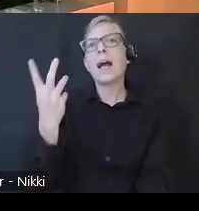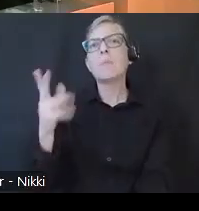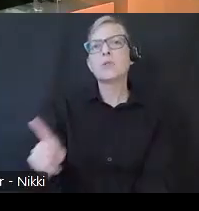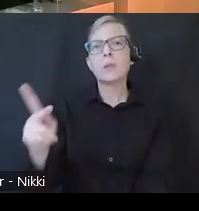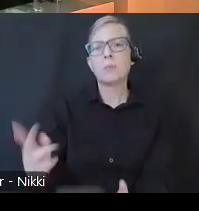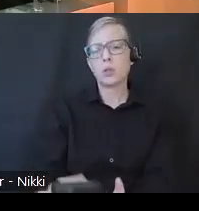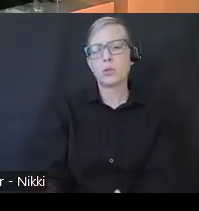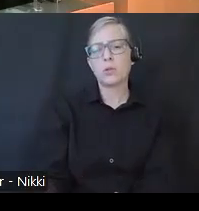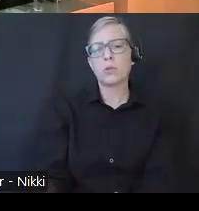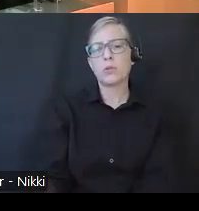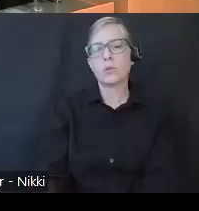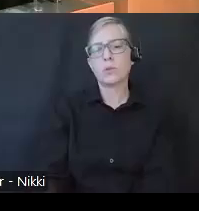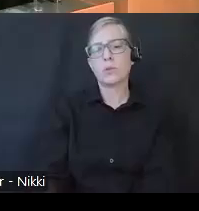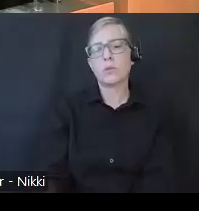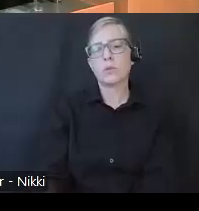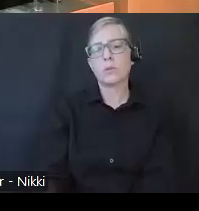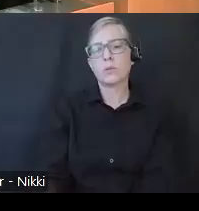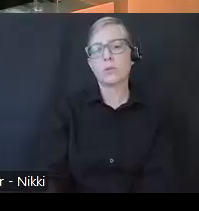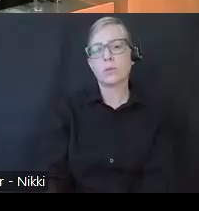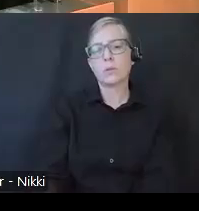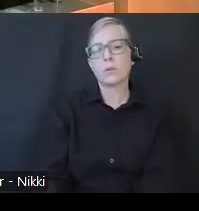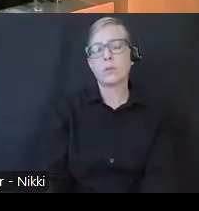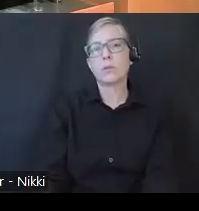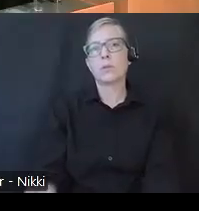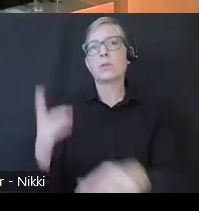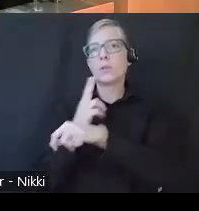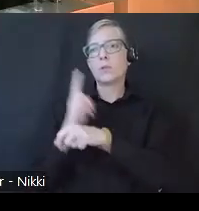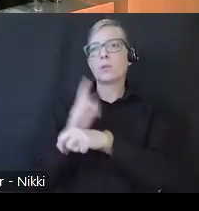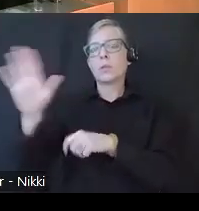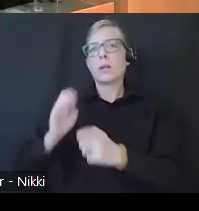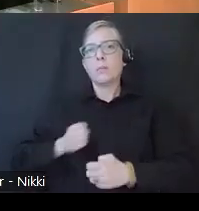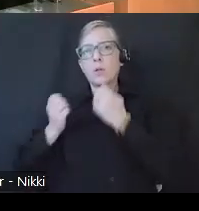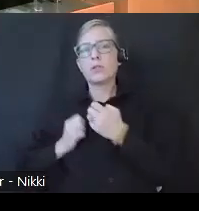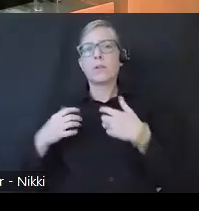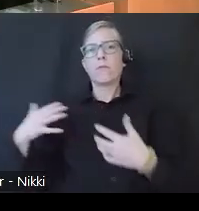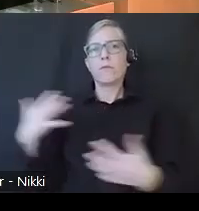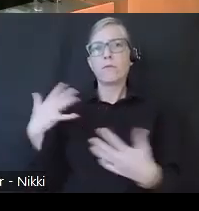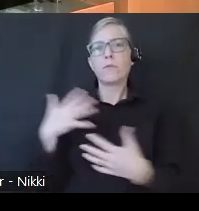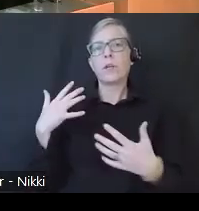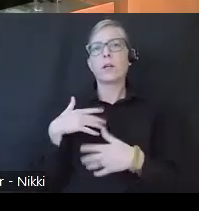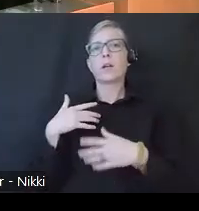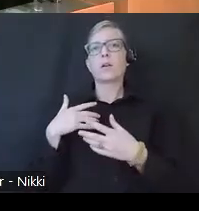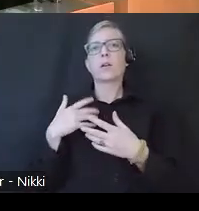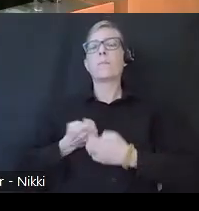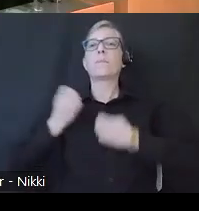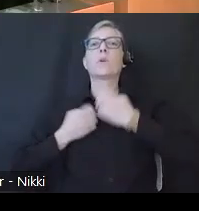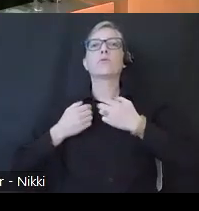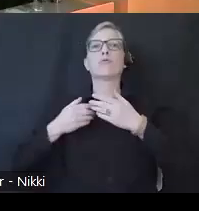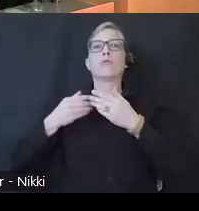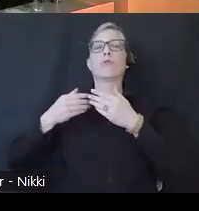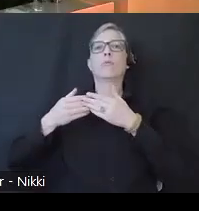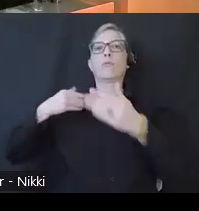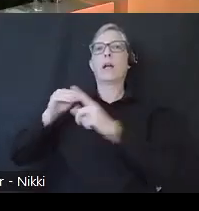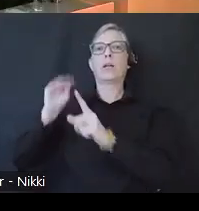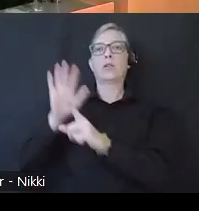of emotion, fear, or whatever, isolation, based emotional priors rather than